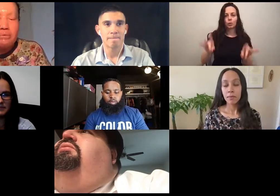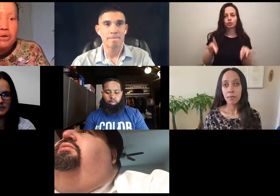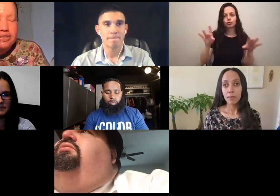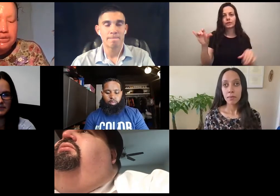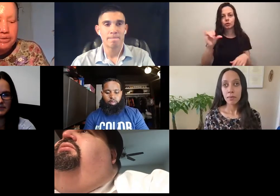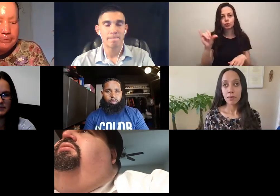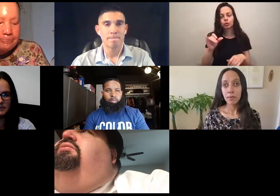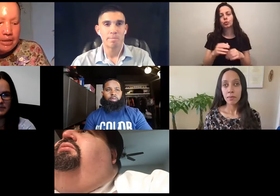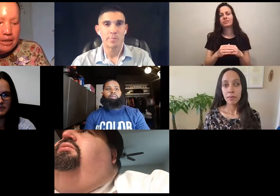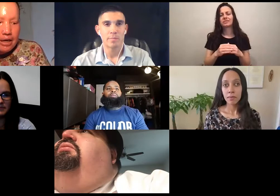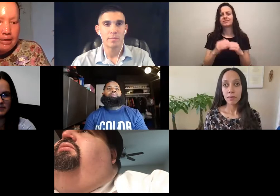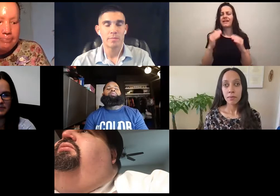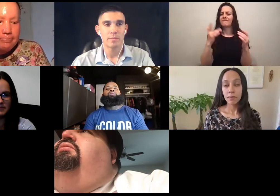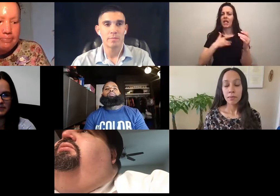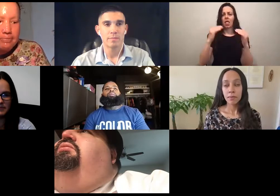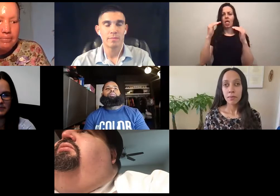inequity and work to